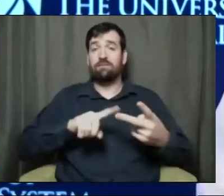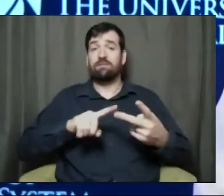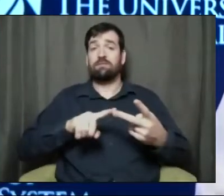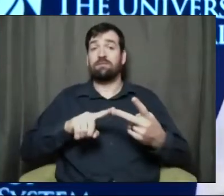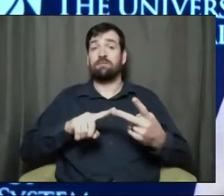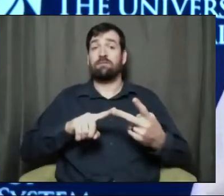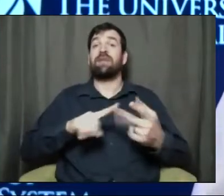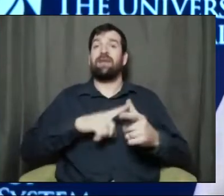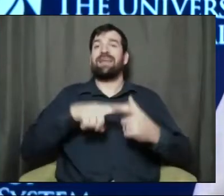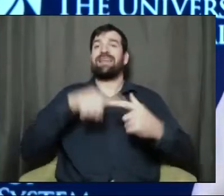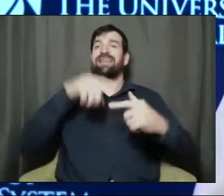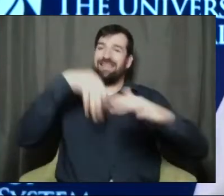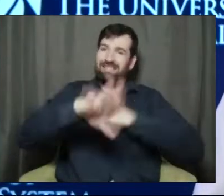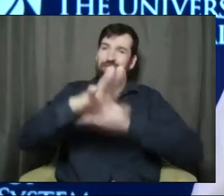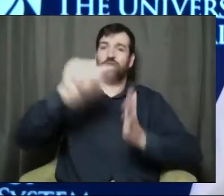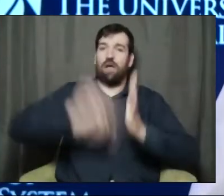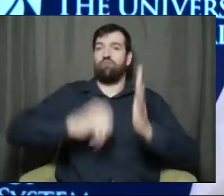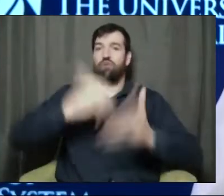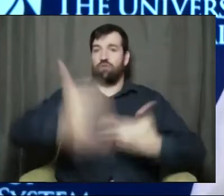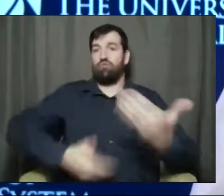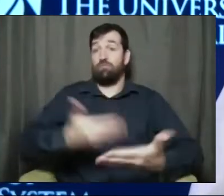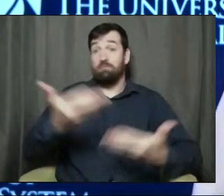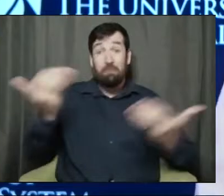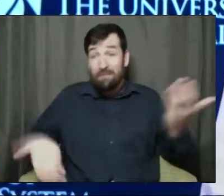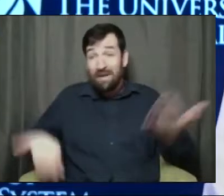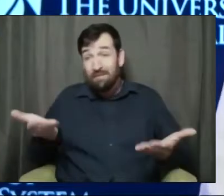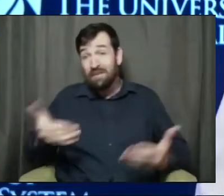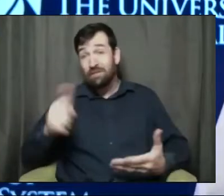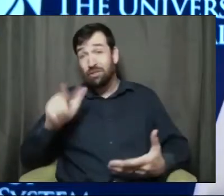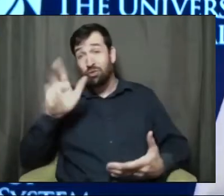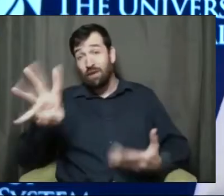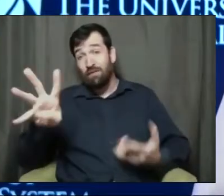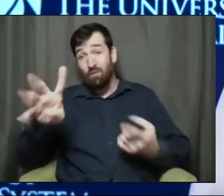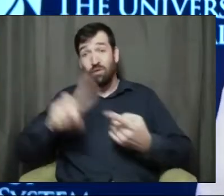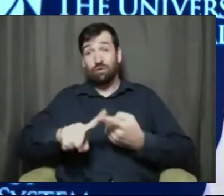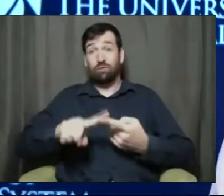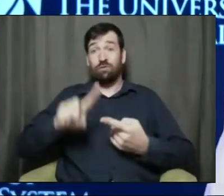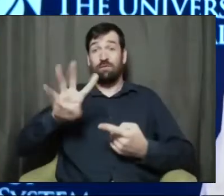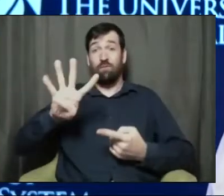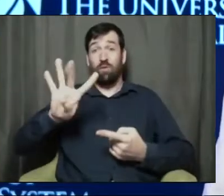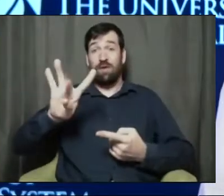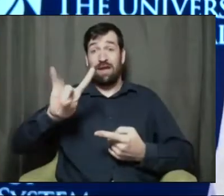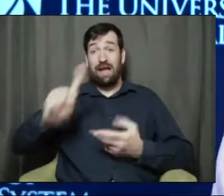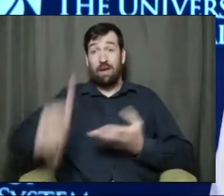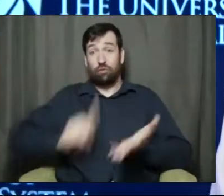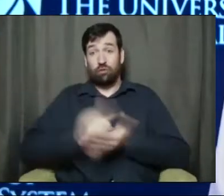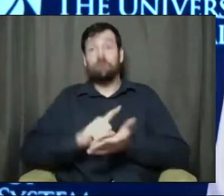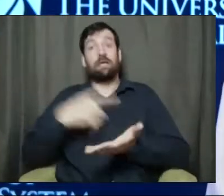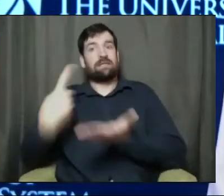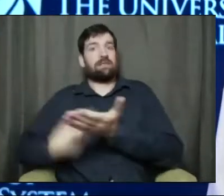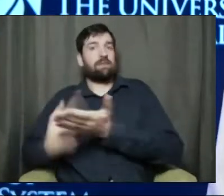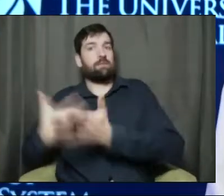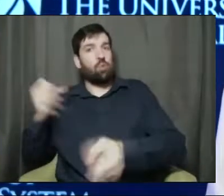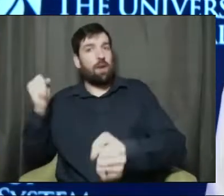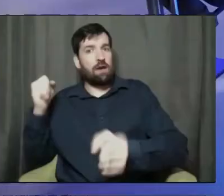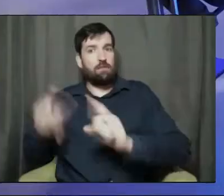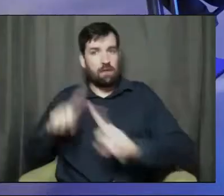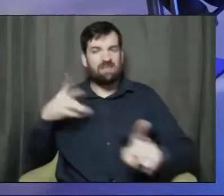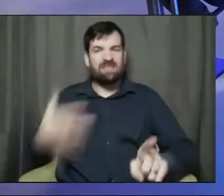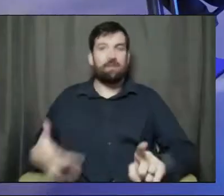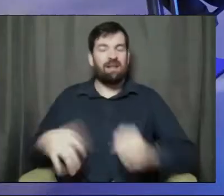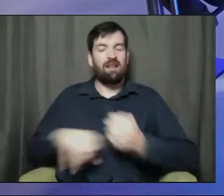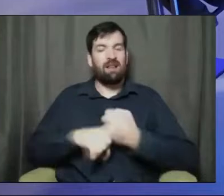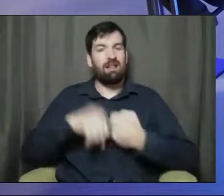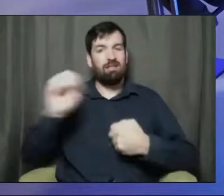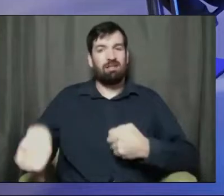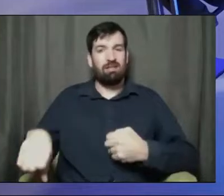OR. That might take 24 to 48 hours. And sometimes it's quick, but most of the time it takes a long period of time. But then the